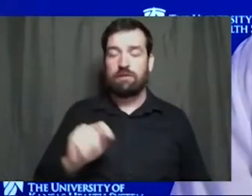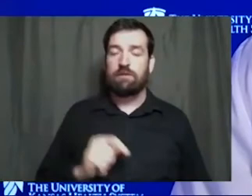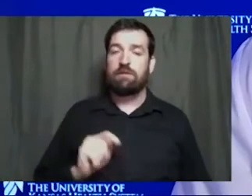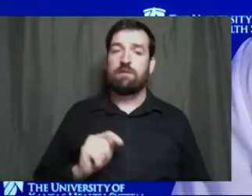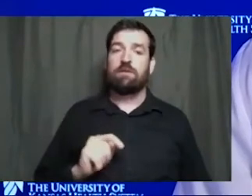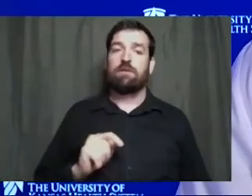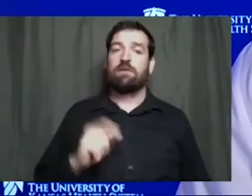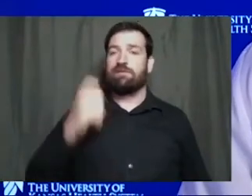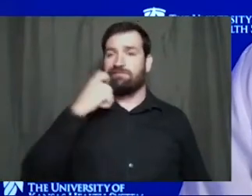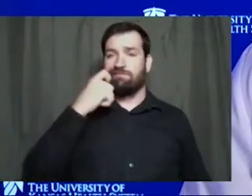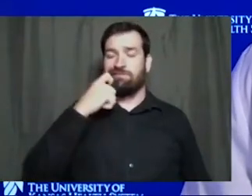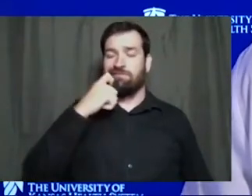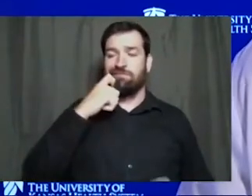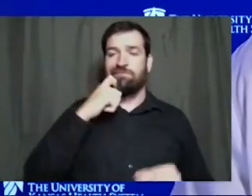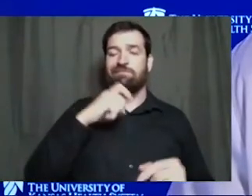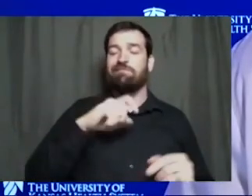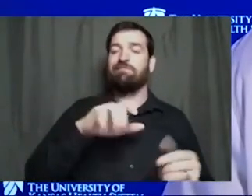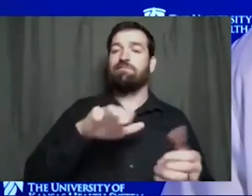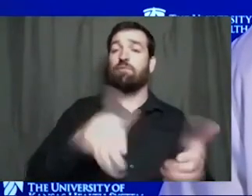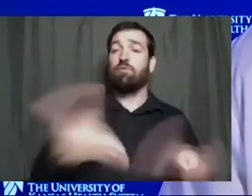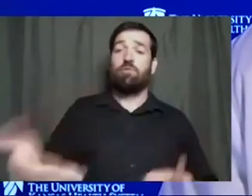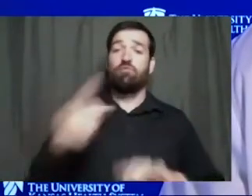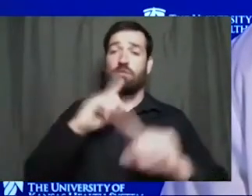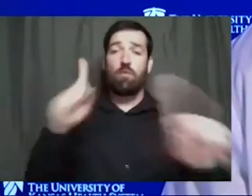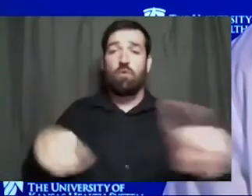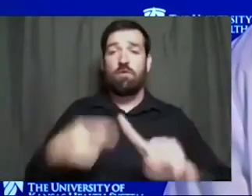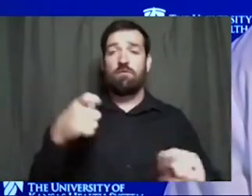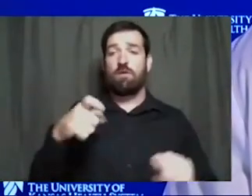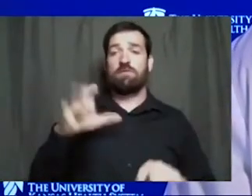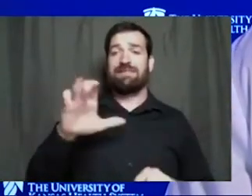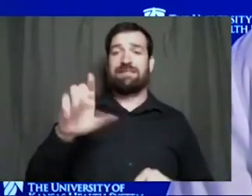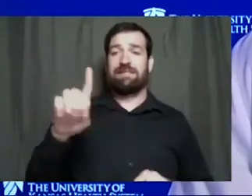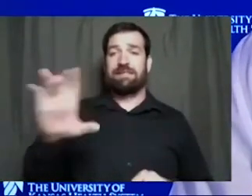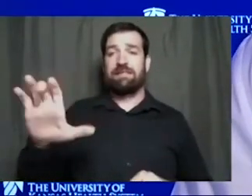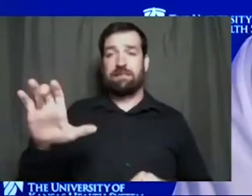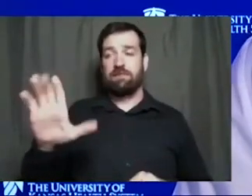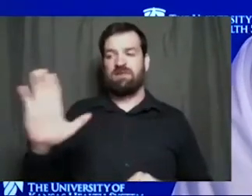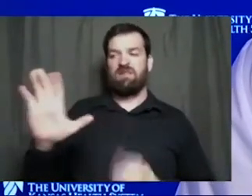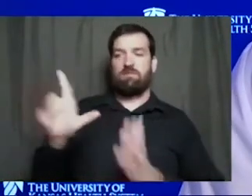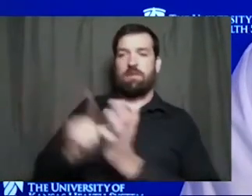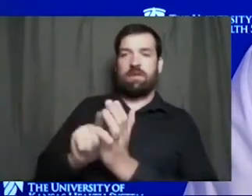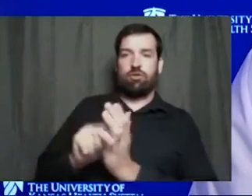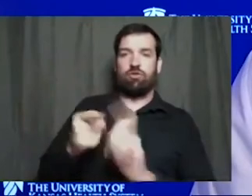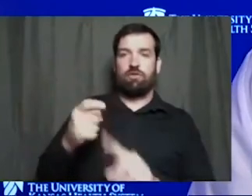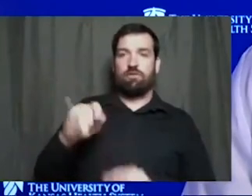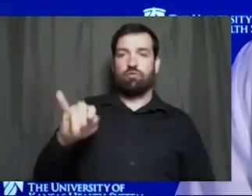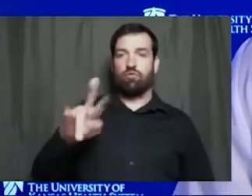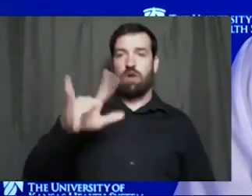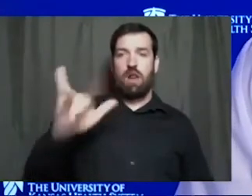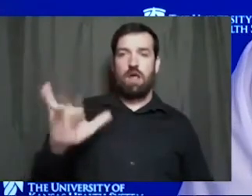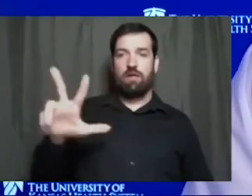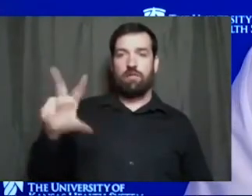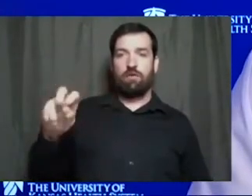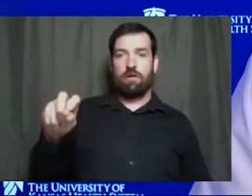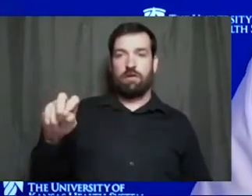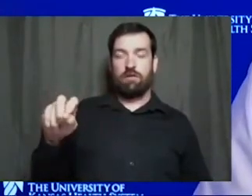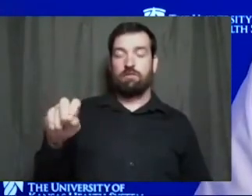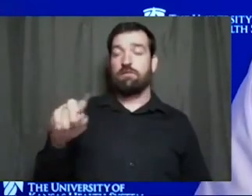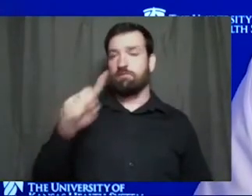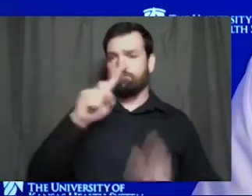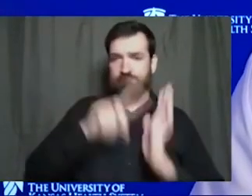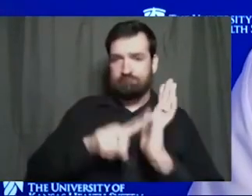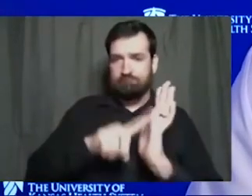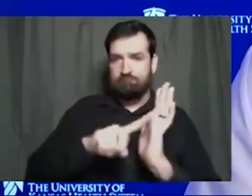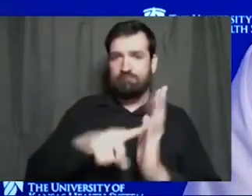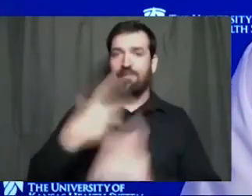morbidity and mortality weekly report out of the CDC, that their publication from July 30th, which actually looks at vaccination rates